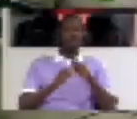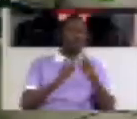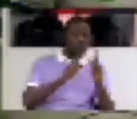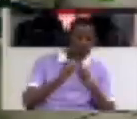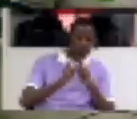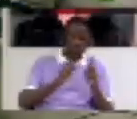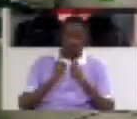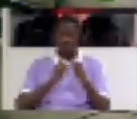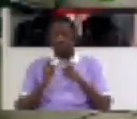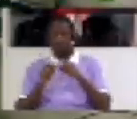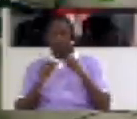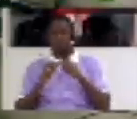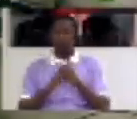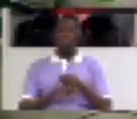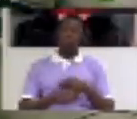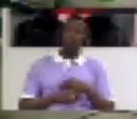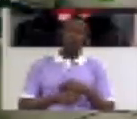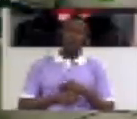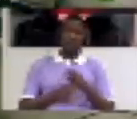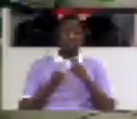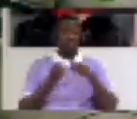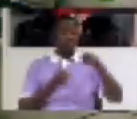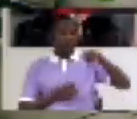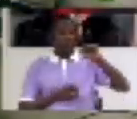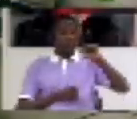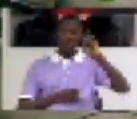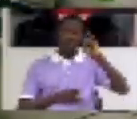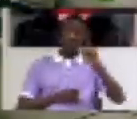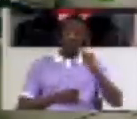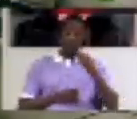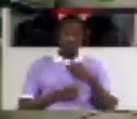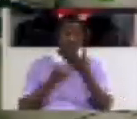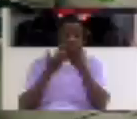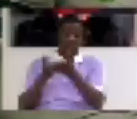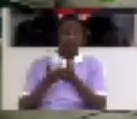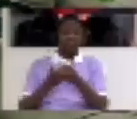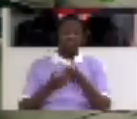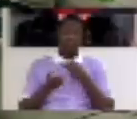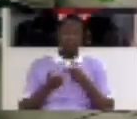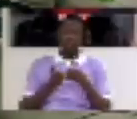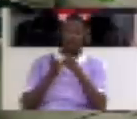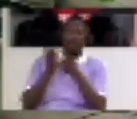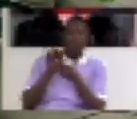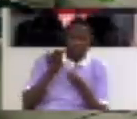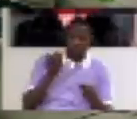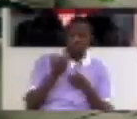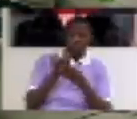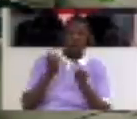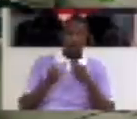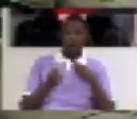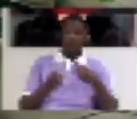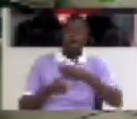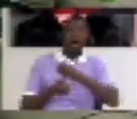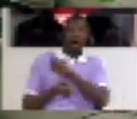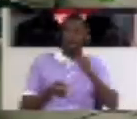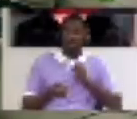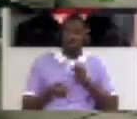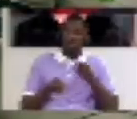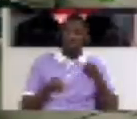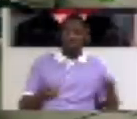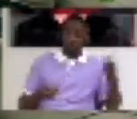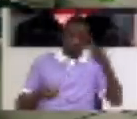also, NIA again will present in the chambers with their records, try to record our contribution,